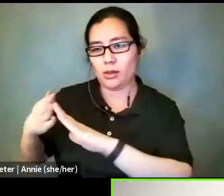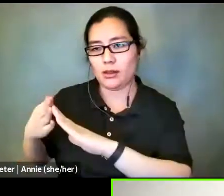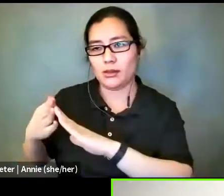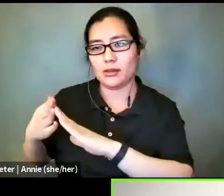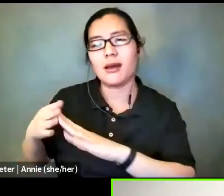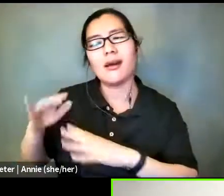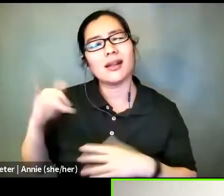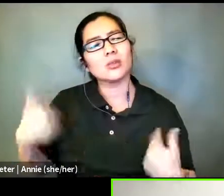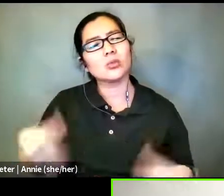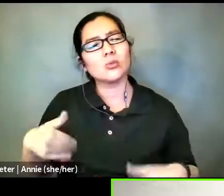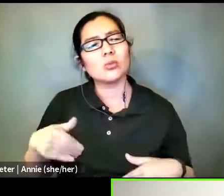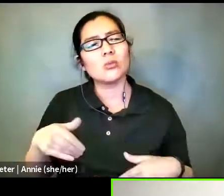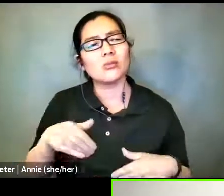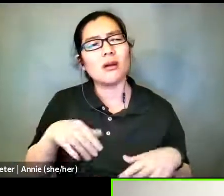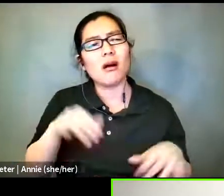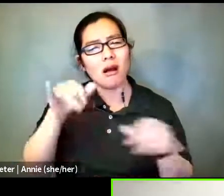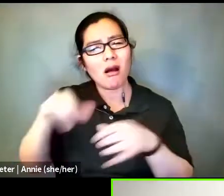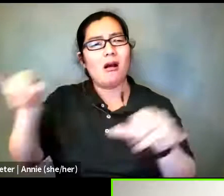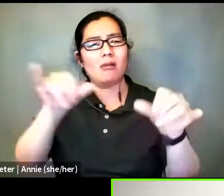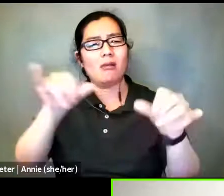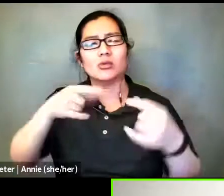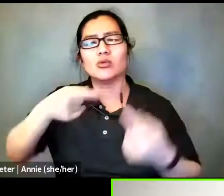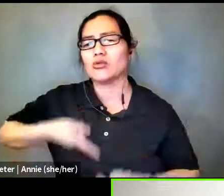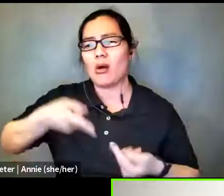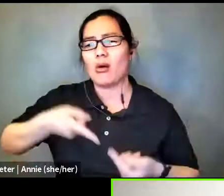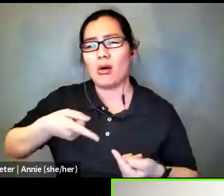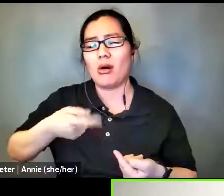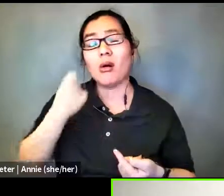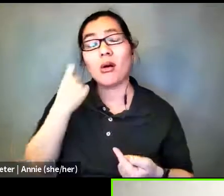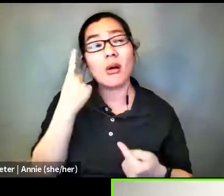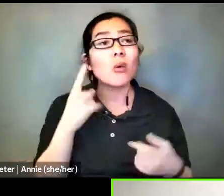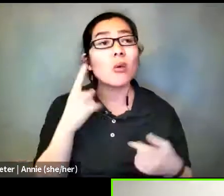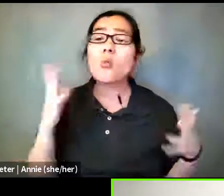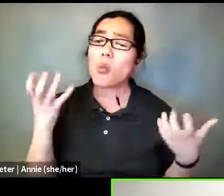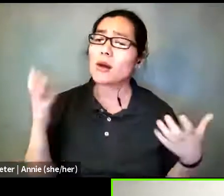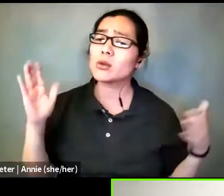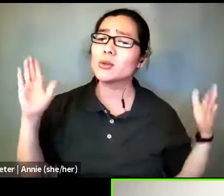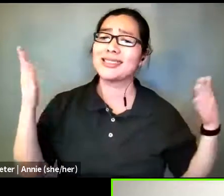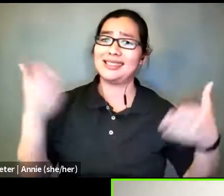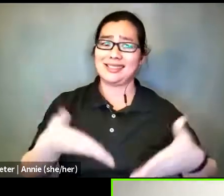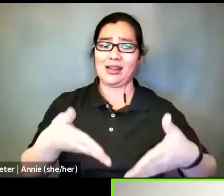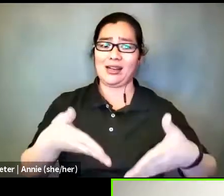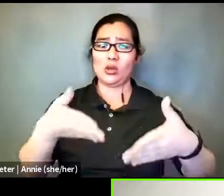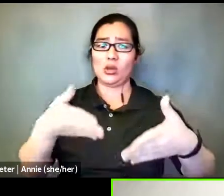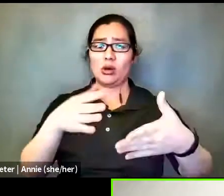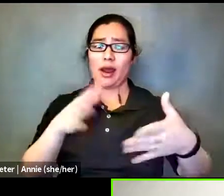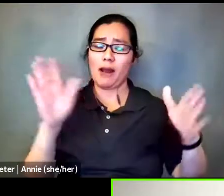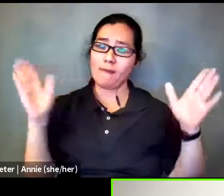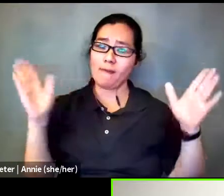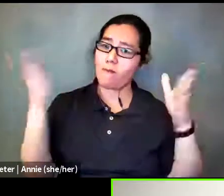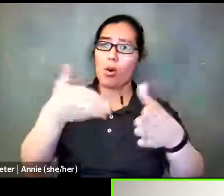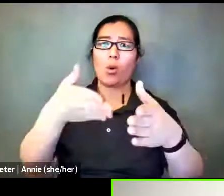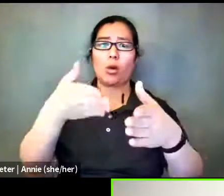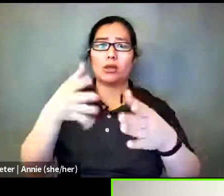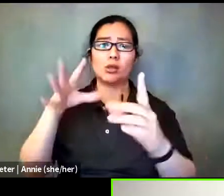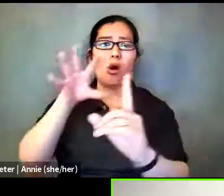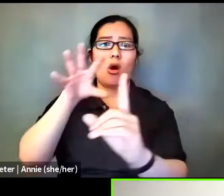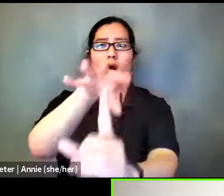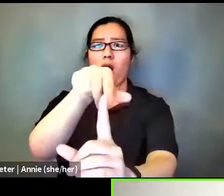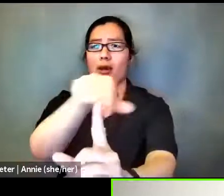is we absolutely want to center and ensure that we protect the community that the spotlight is shining